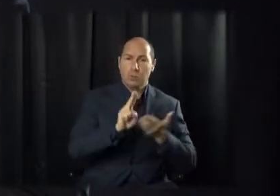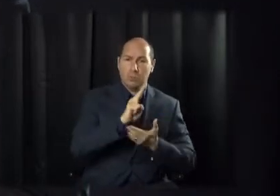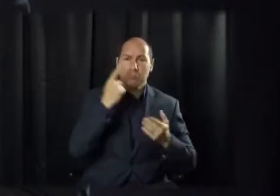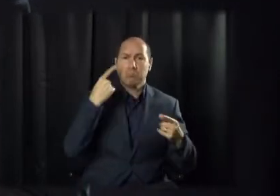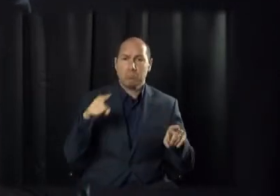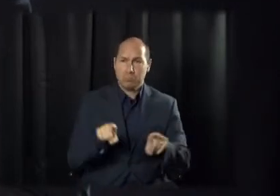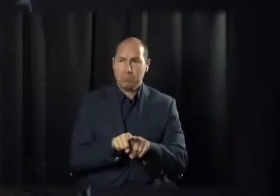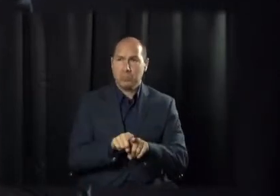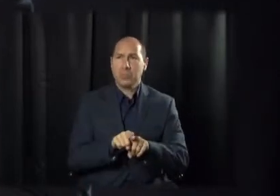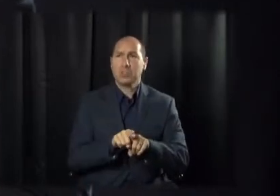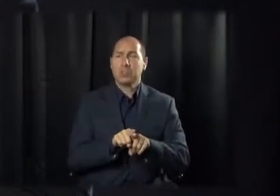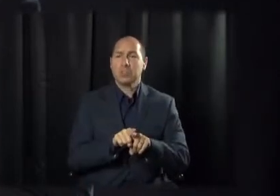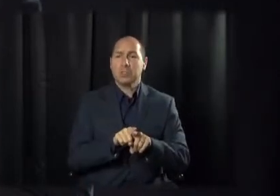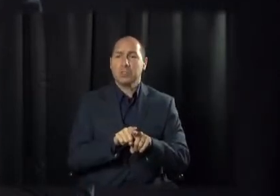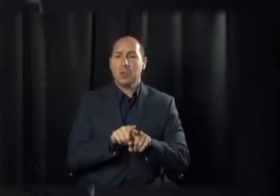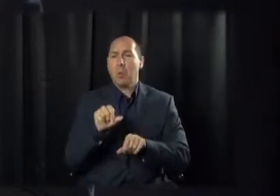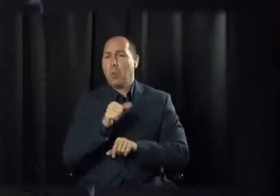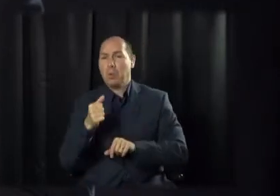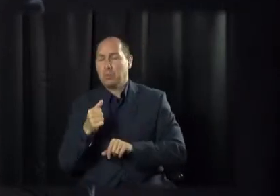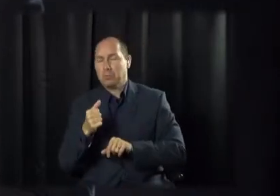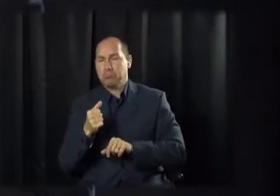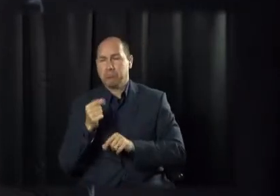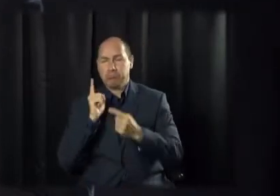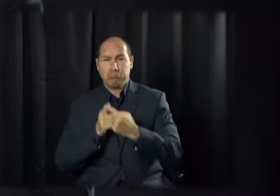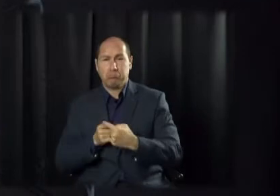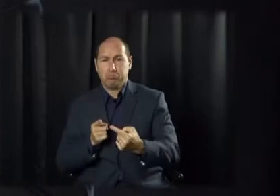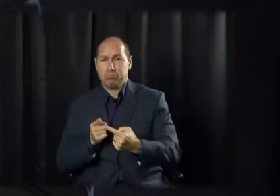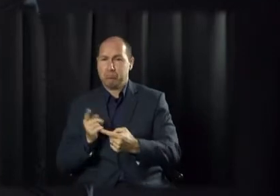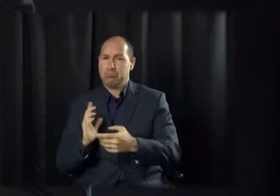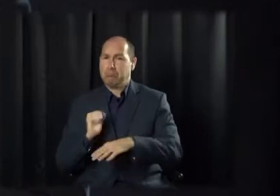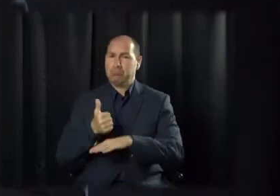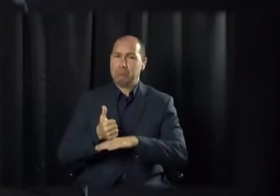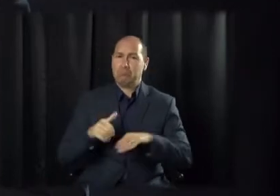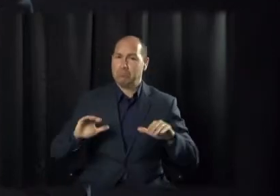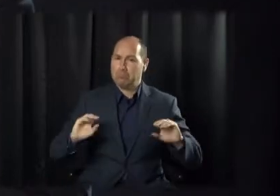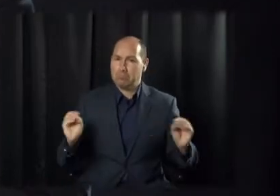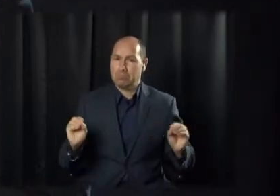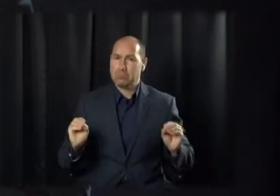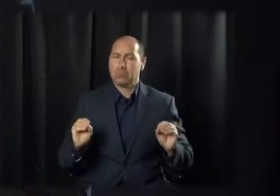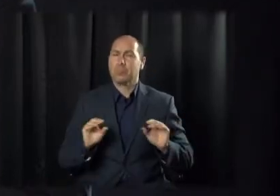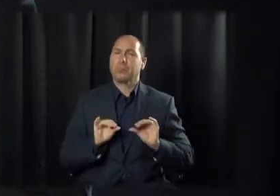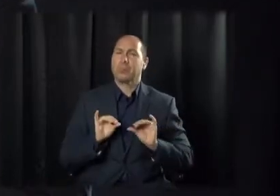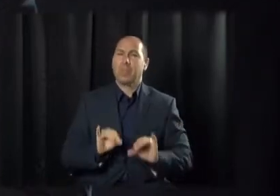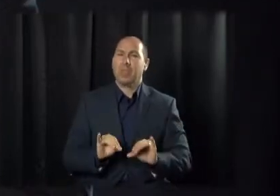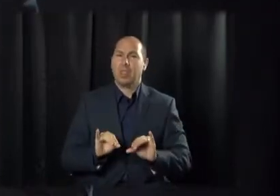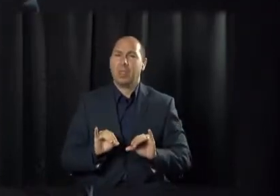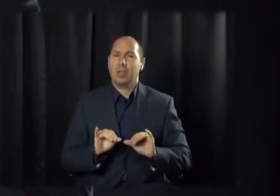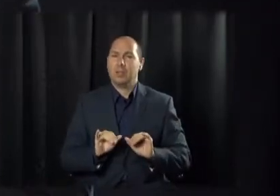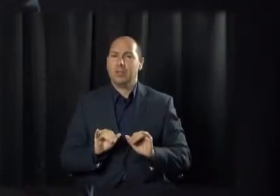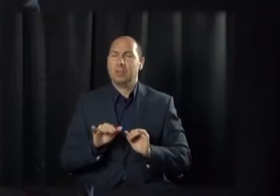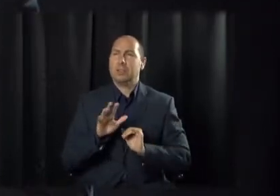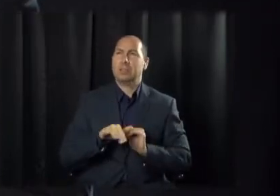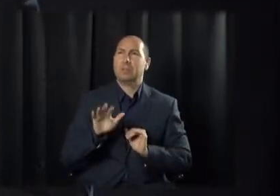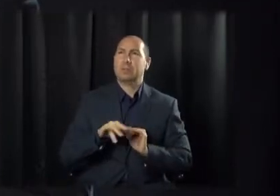seem to not want to implement. And then when you get down to the actual back office consolidation, there's about $7 million.